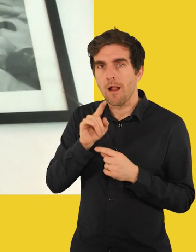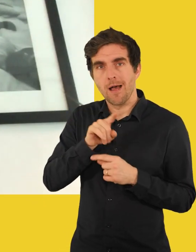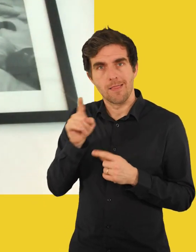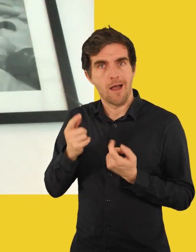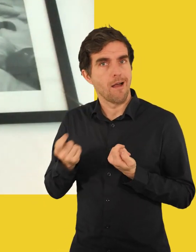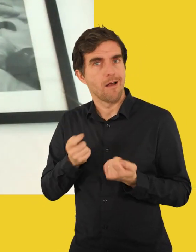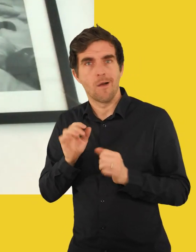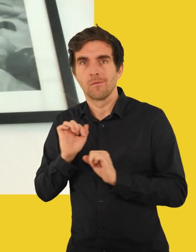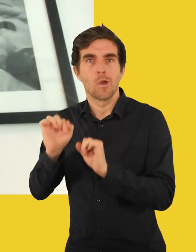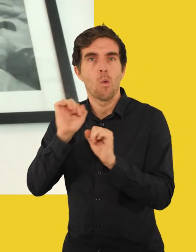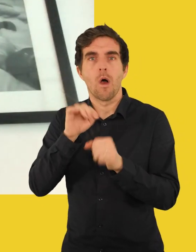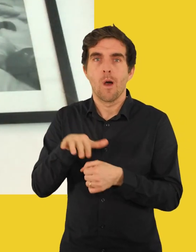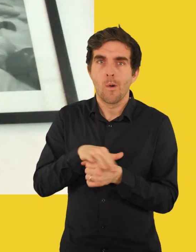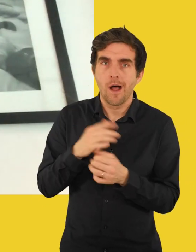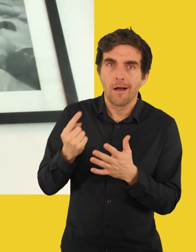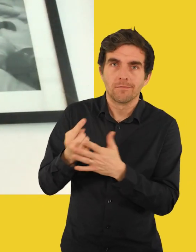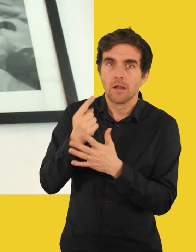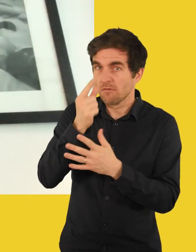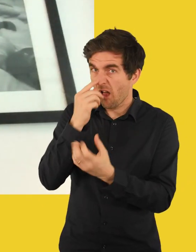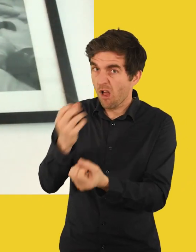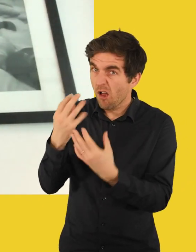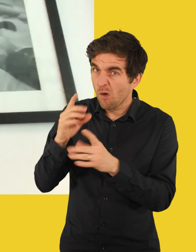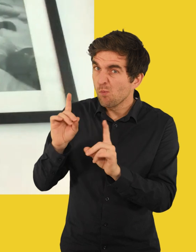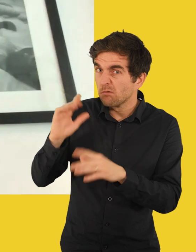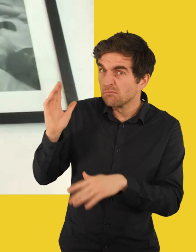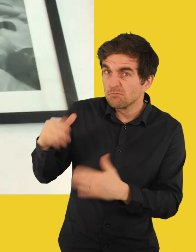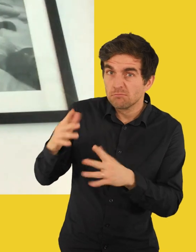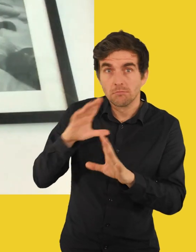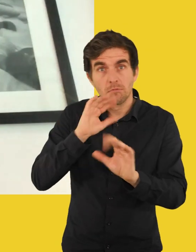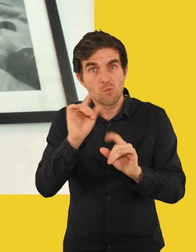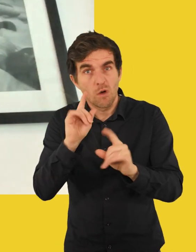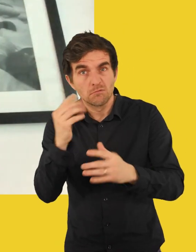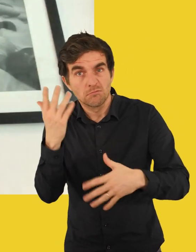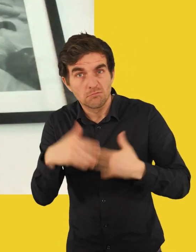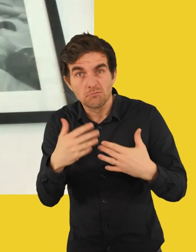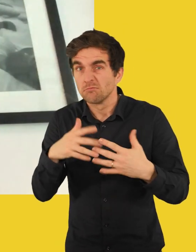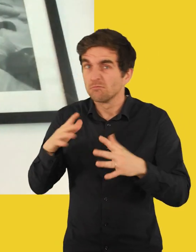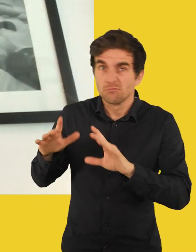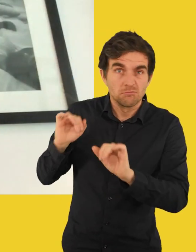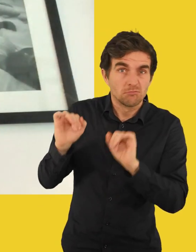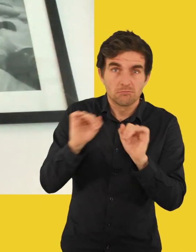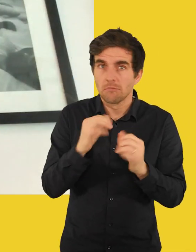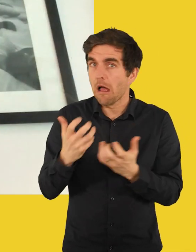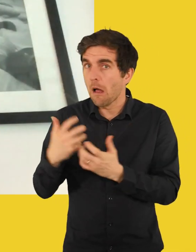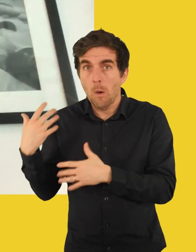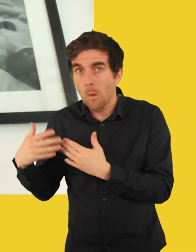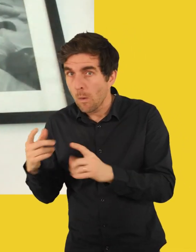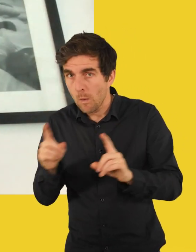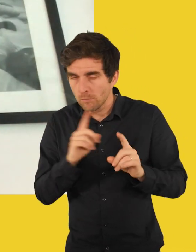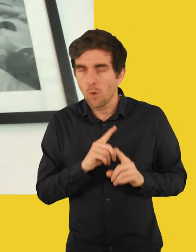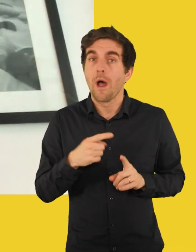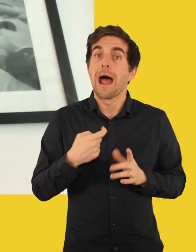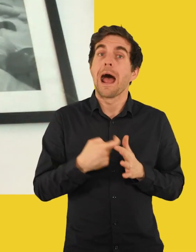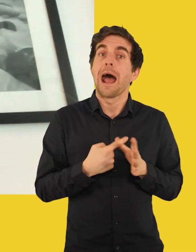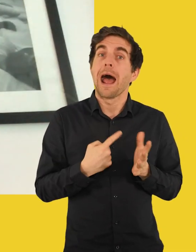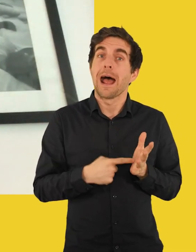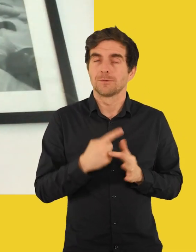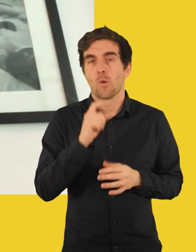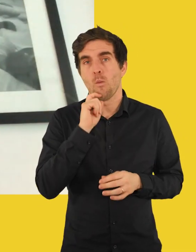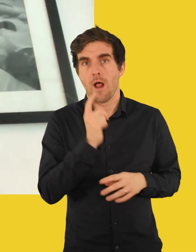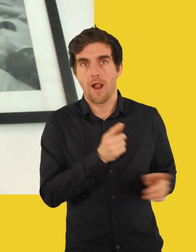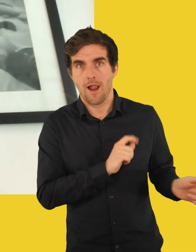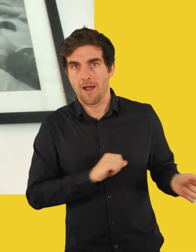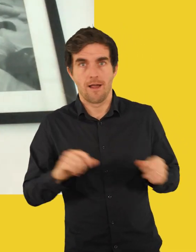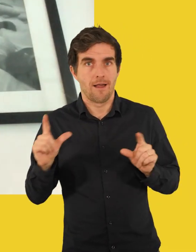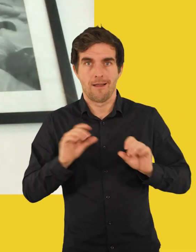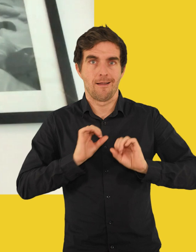inviting a few people who are running these local events to tell you in their own words what they're going to be doing. So,